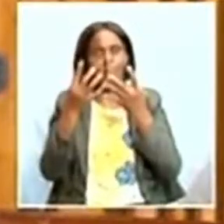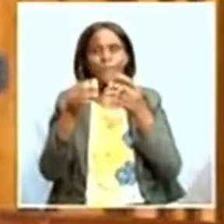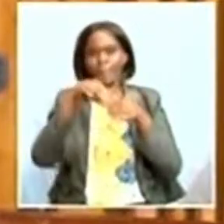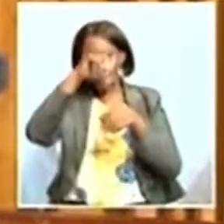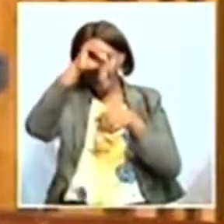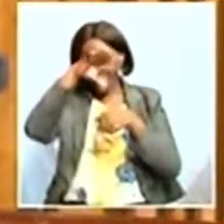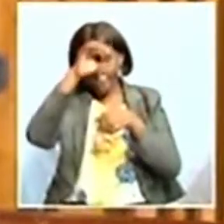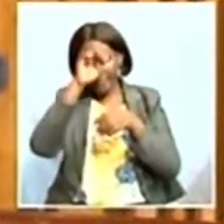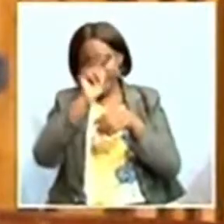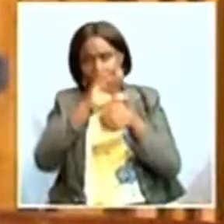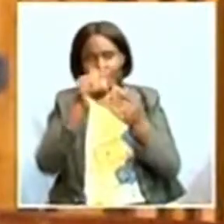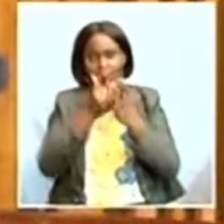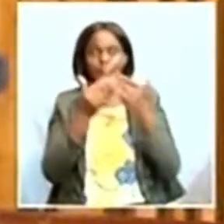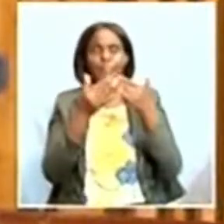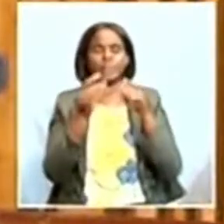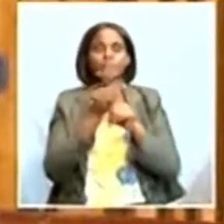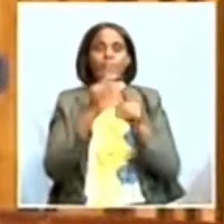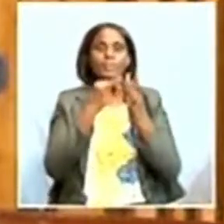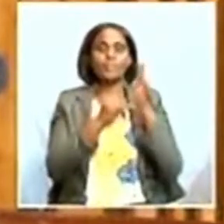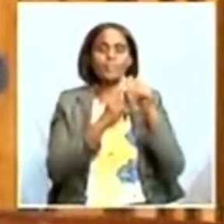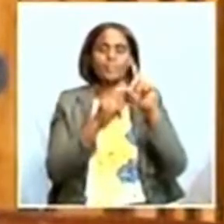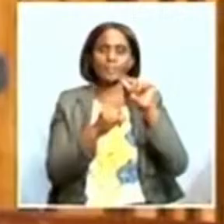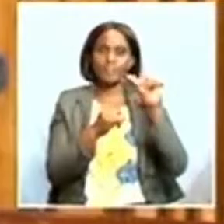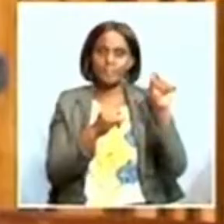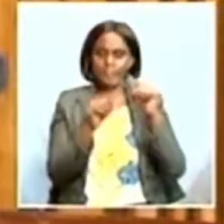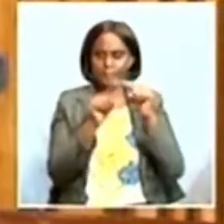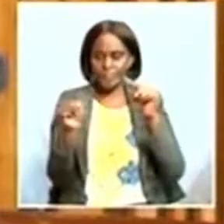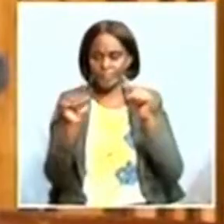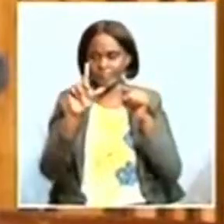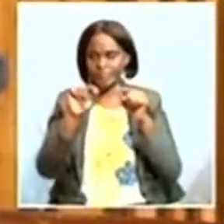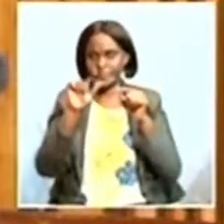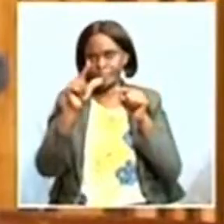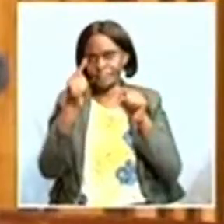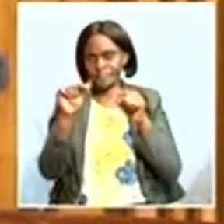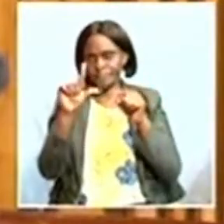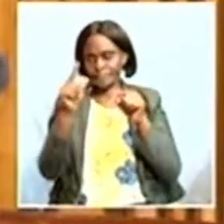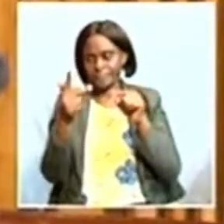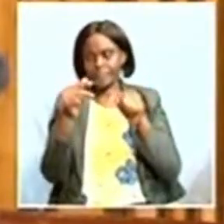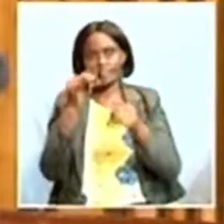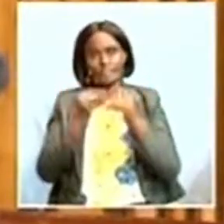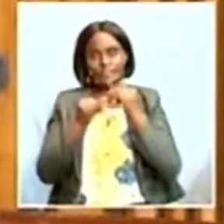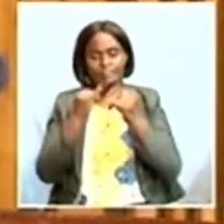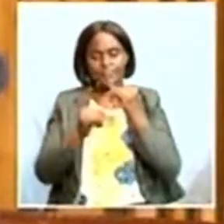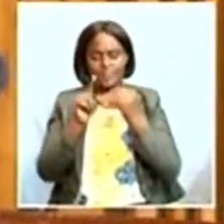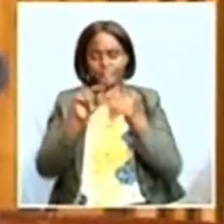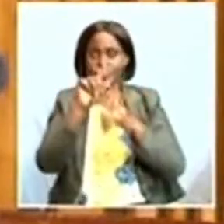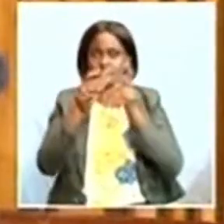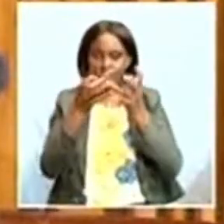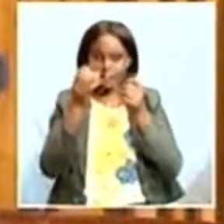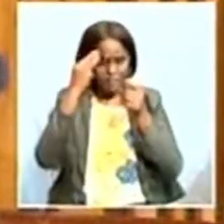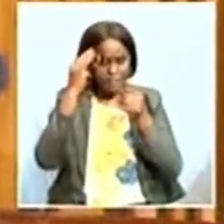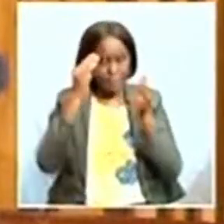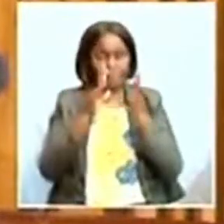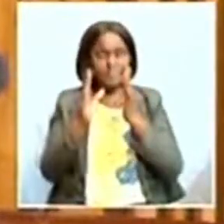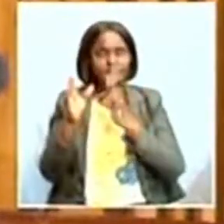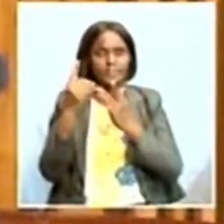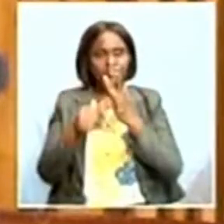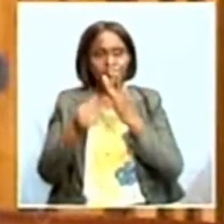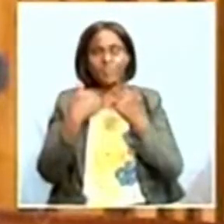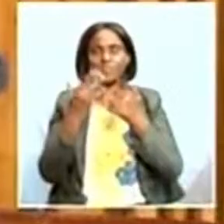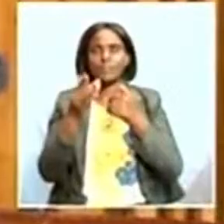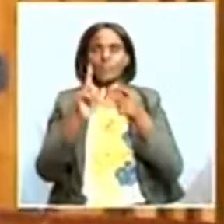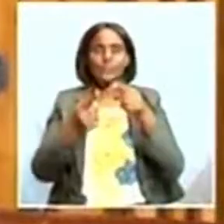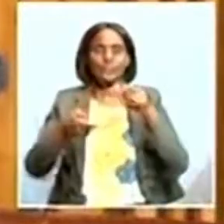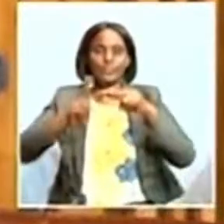mines were opened from January 2020 to December 2023. And in the last part of his question, he wants to know what measures have been taken